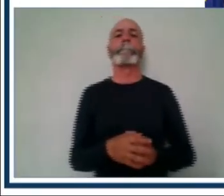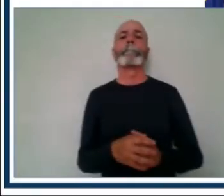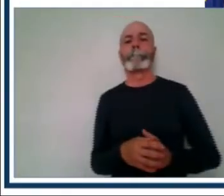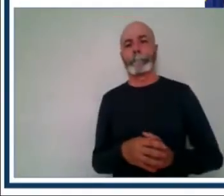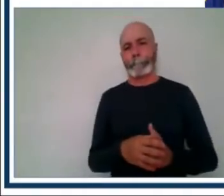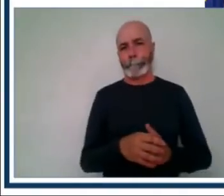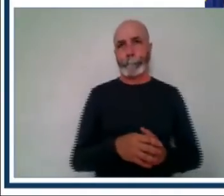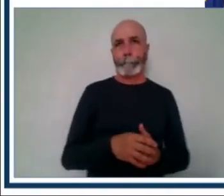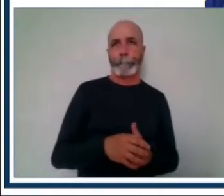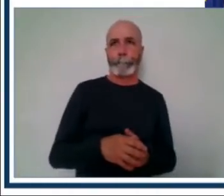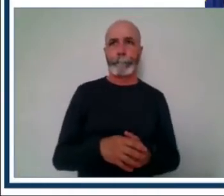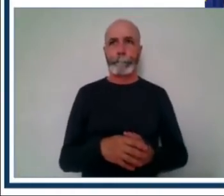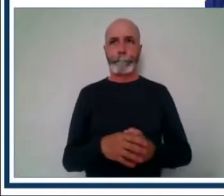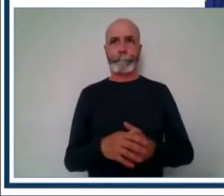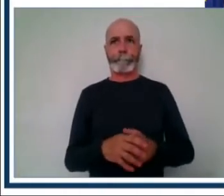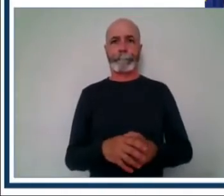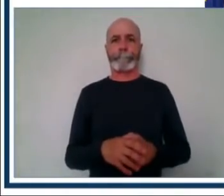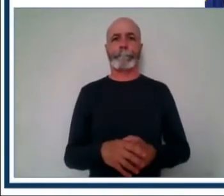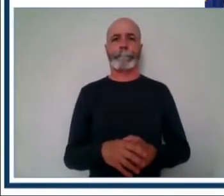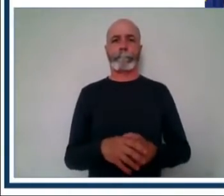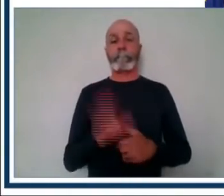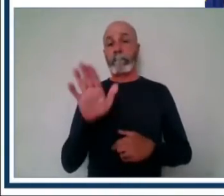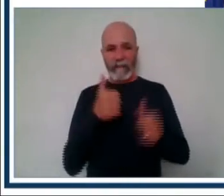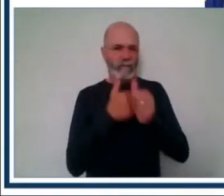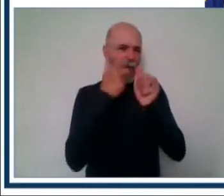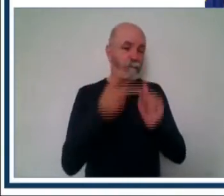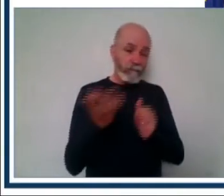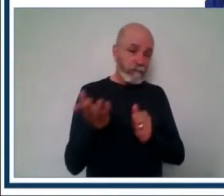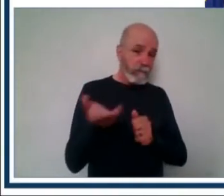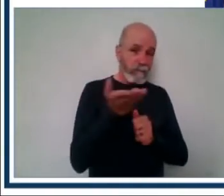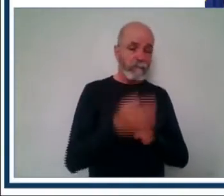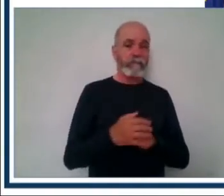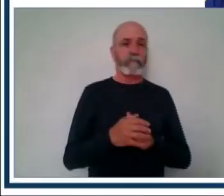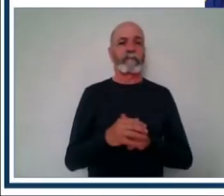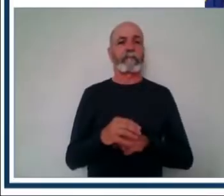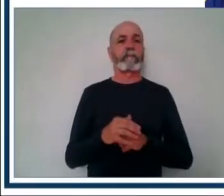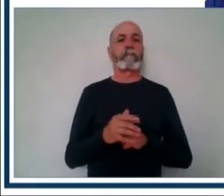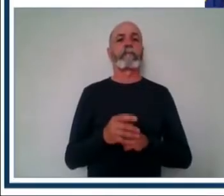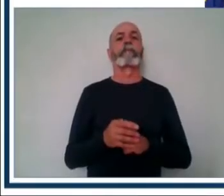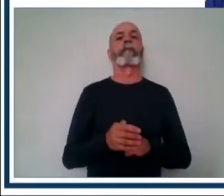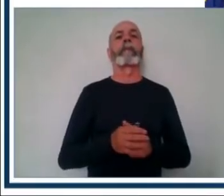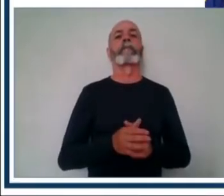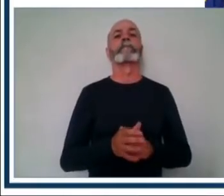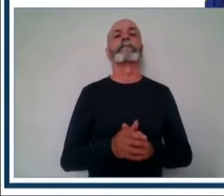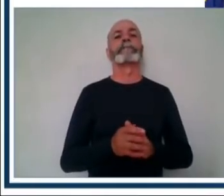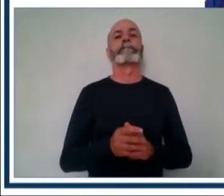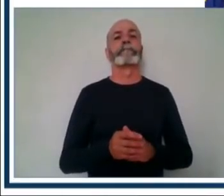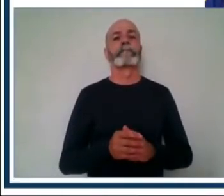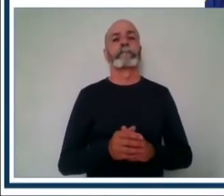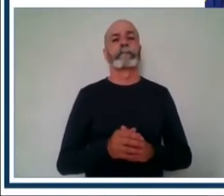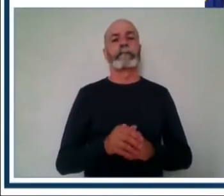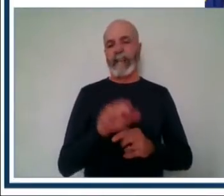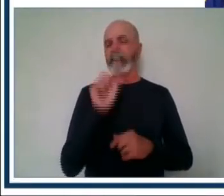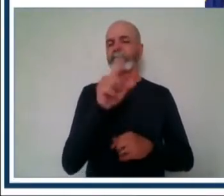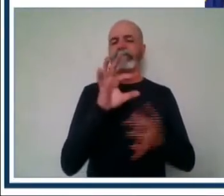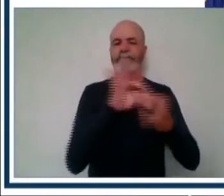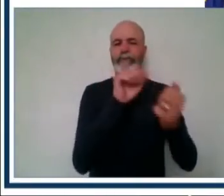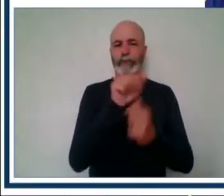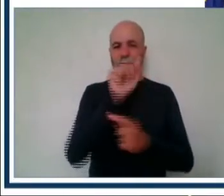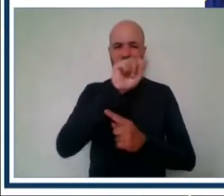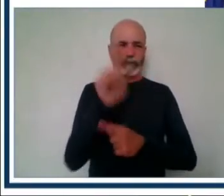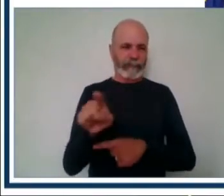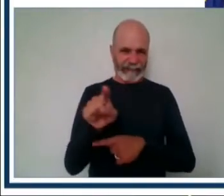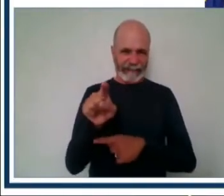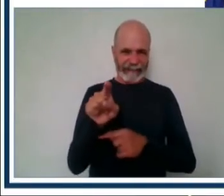Thanks. And I'm wondering about the AstraZeneca vaccine, the ones that we currently have in the province. How many approximately